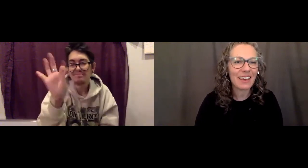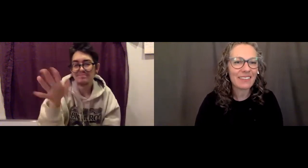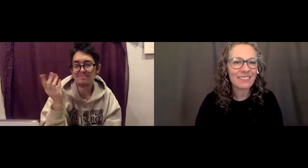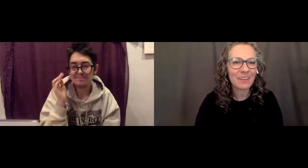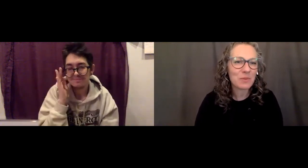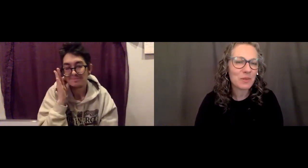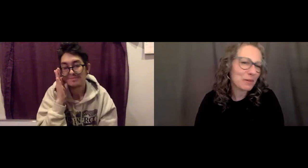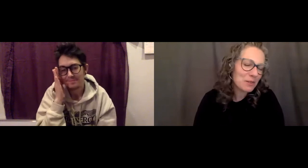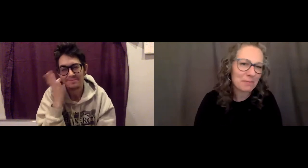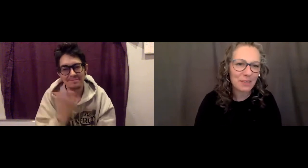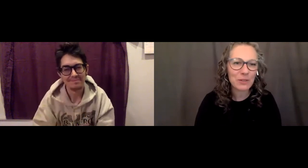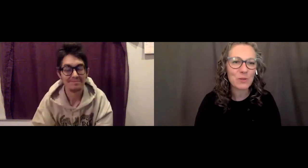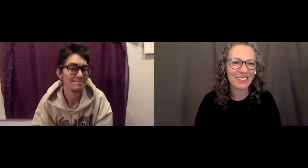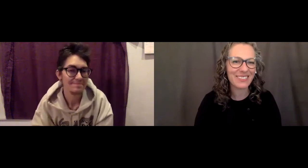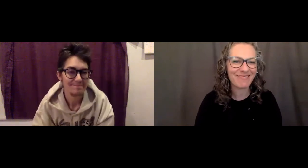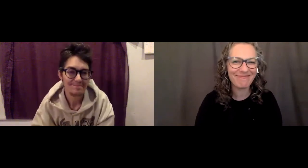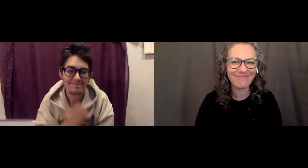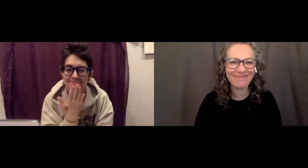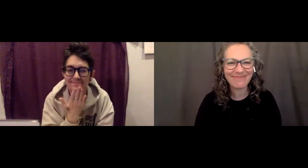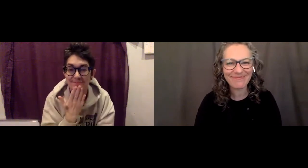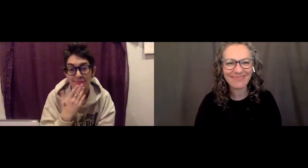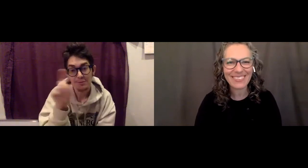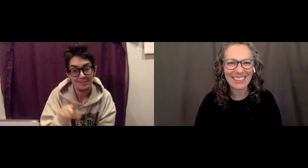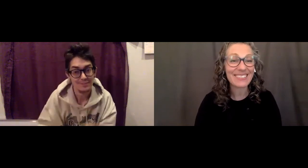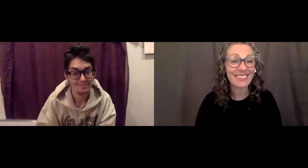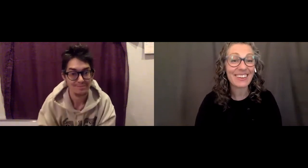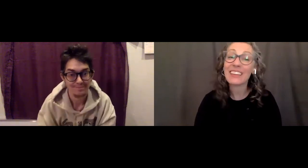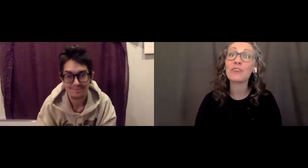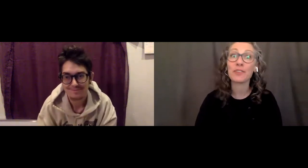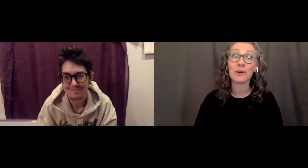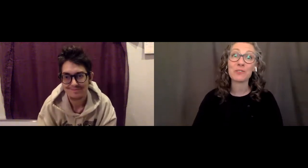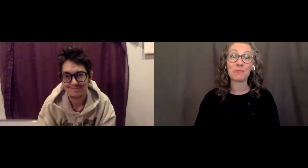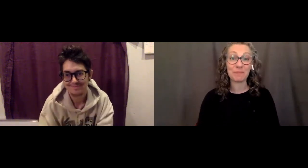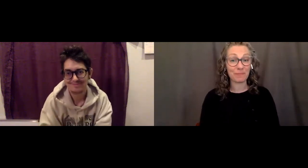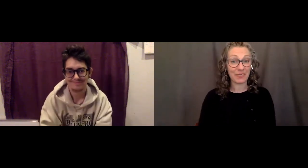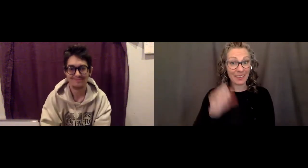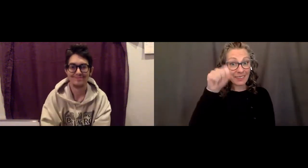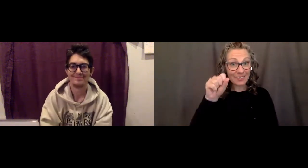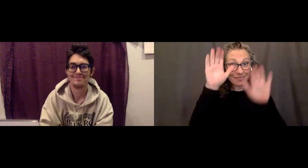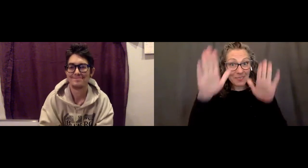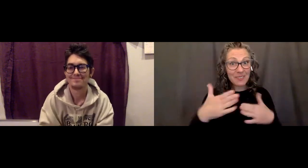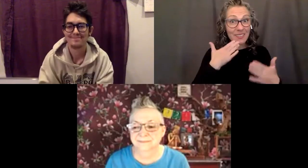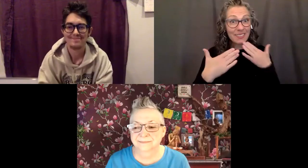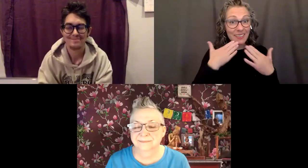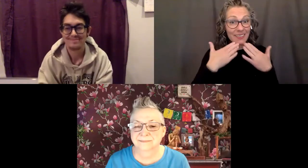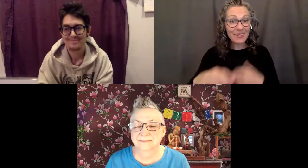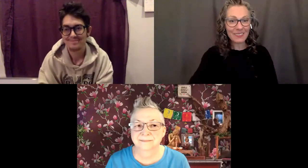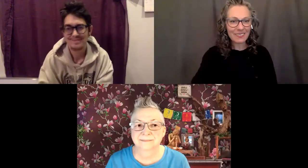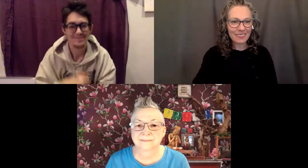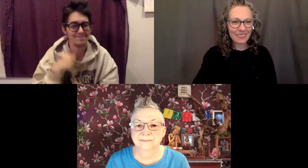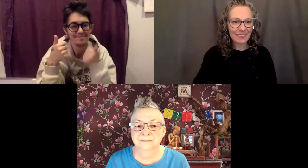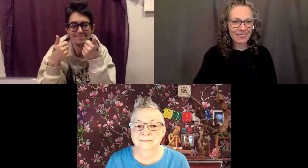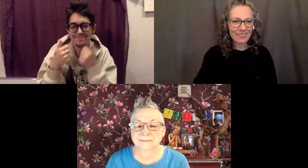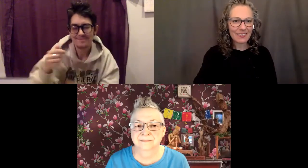the key to that. So that's my 2 cents. That's great. Thank you for the question. You're welcome. I know we've